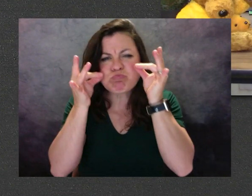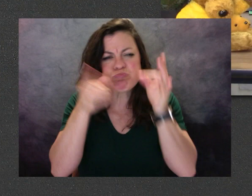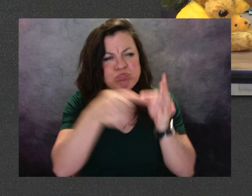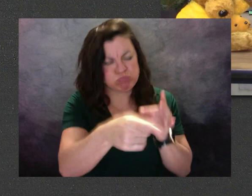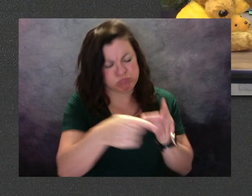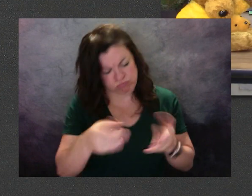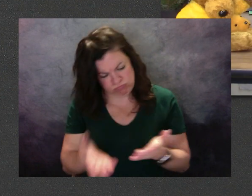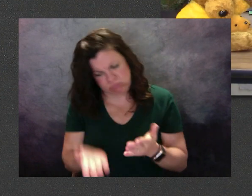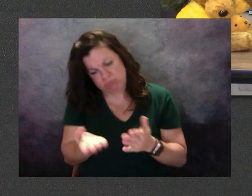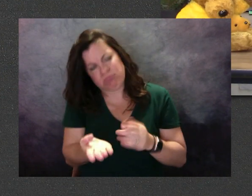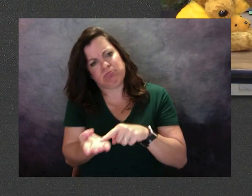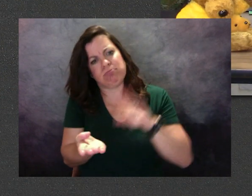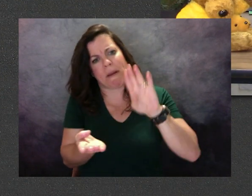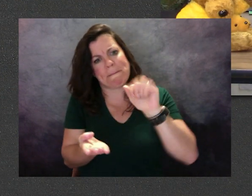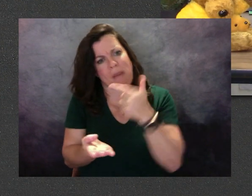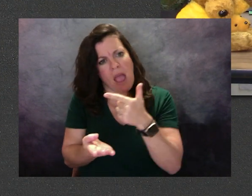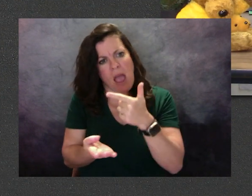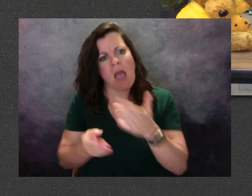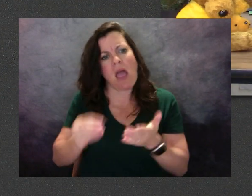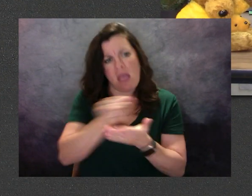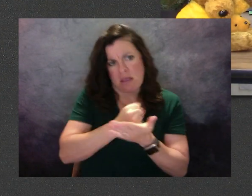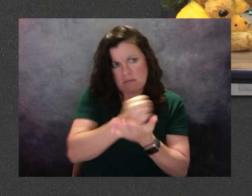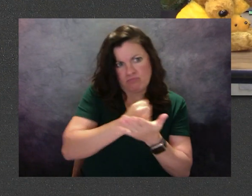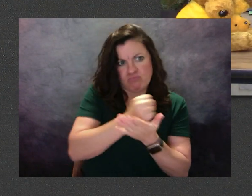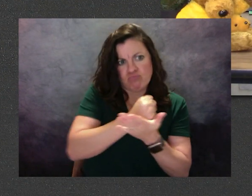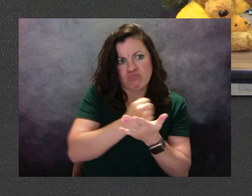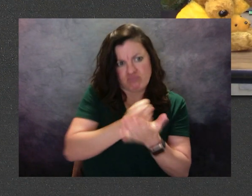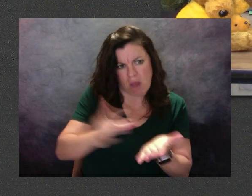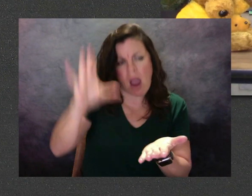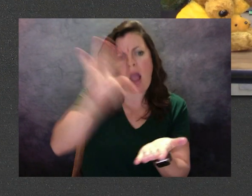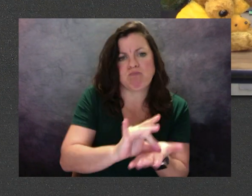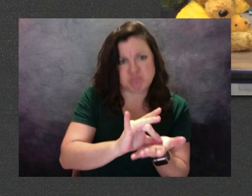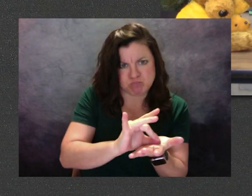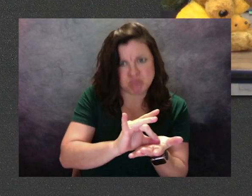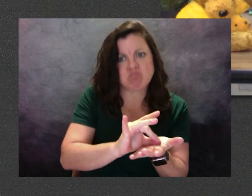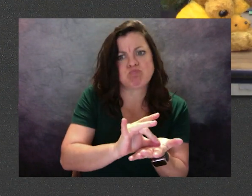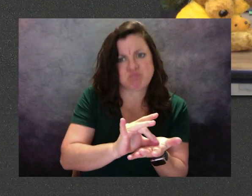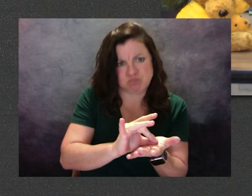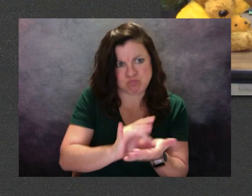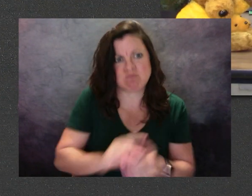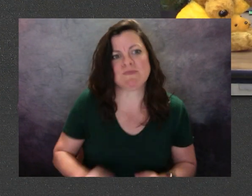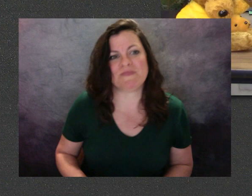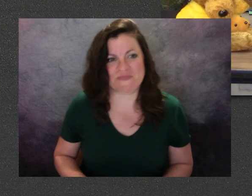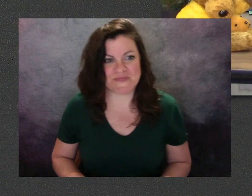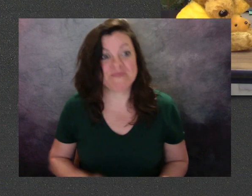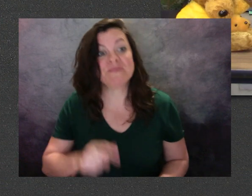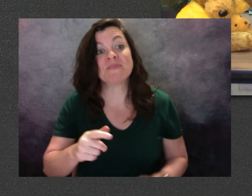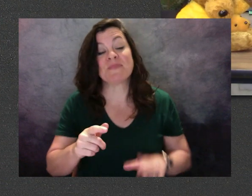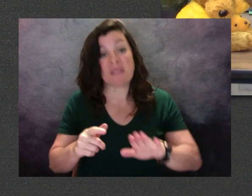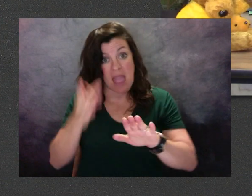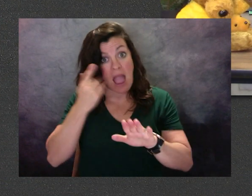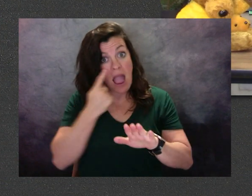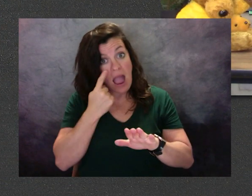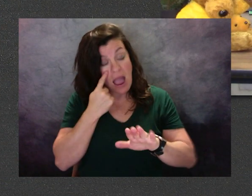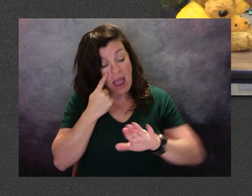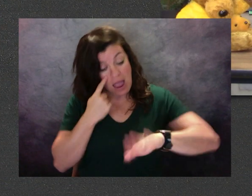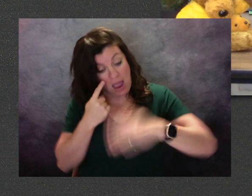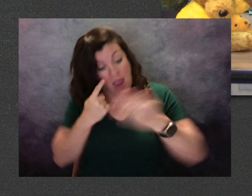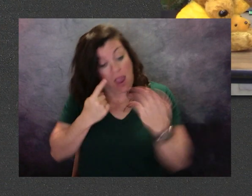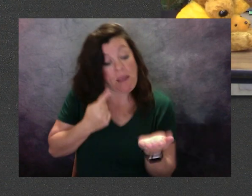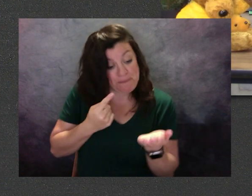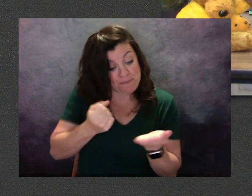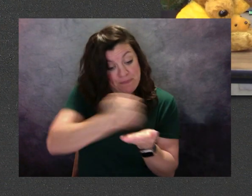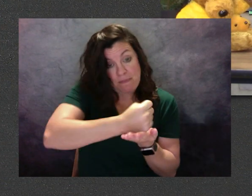on the back of my eyes so you can see the black part. I put glue back here, and I'm gonna glue them right